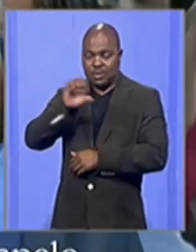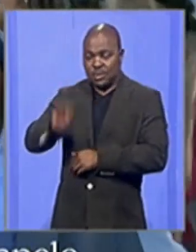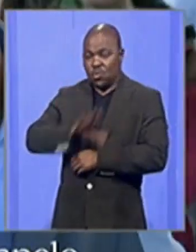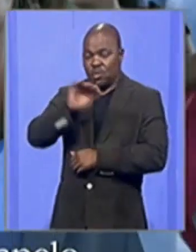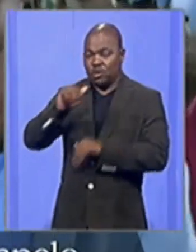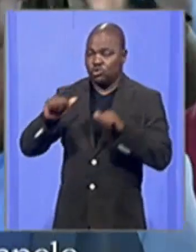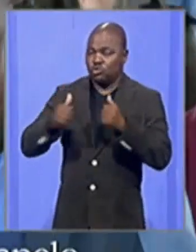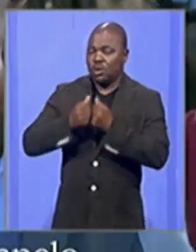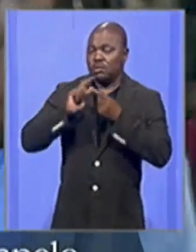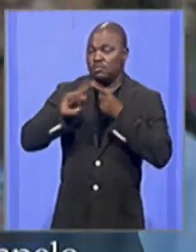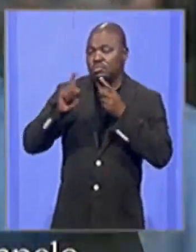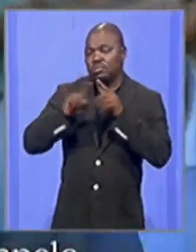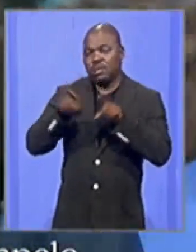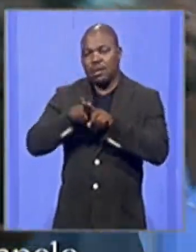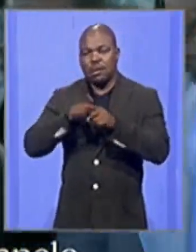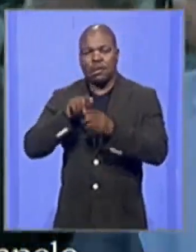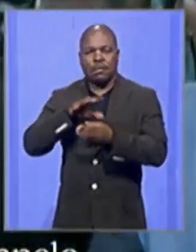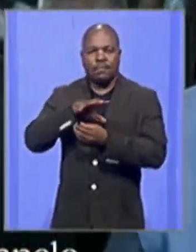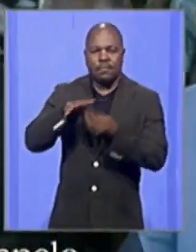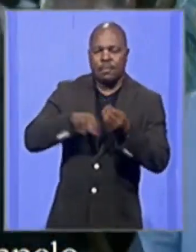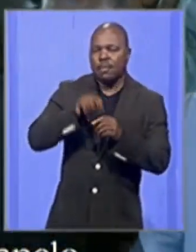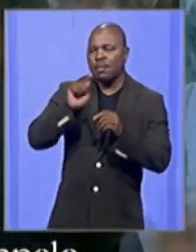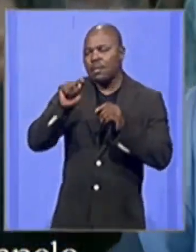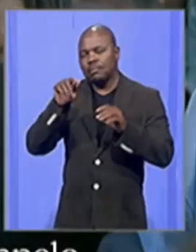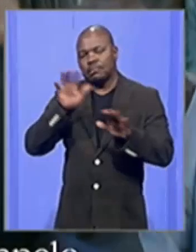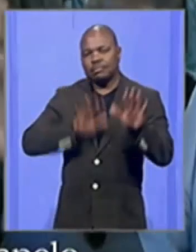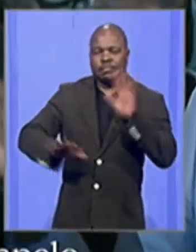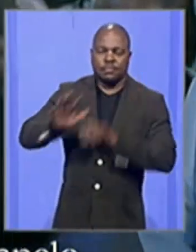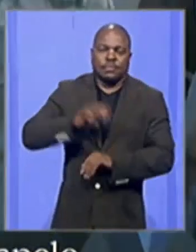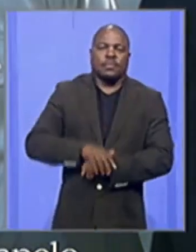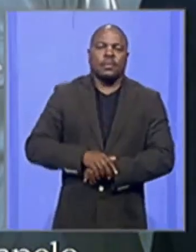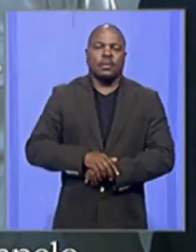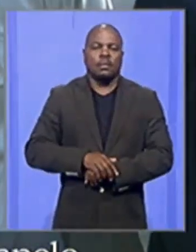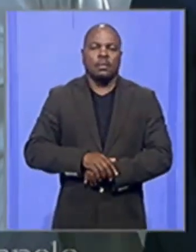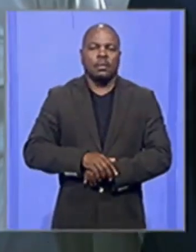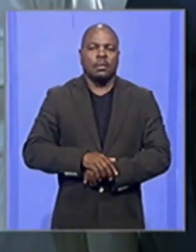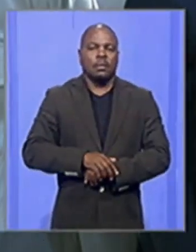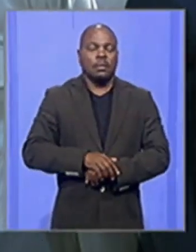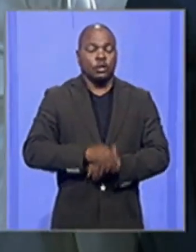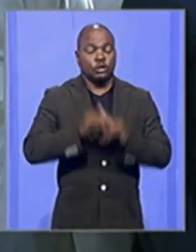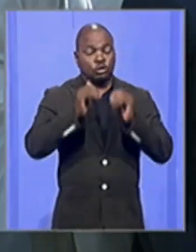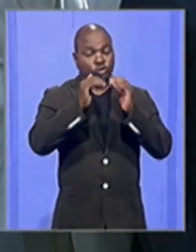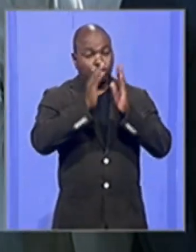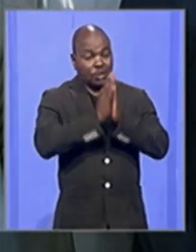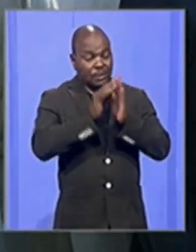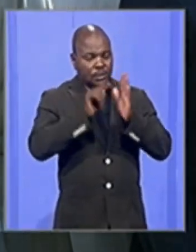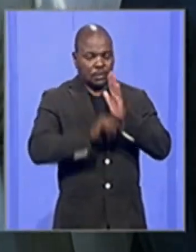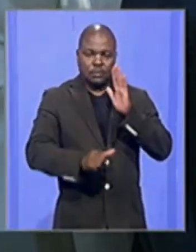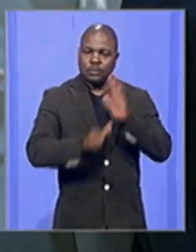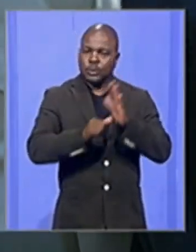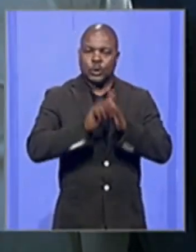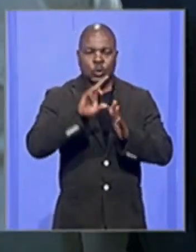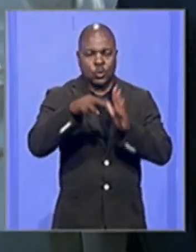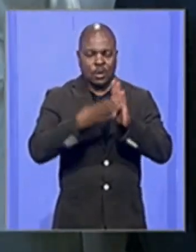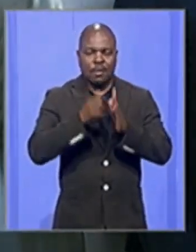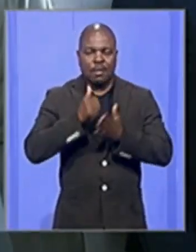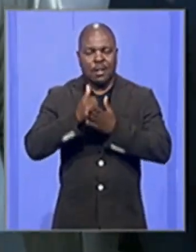dikgwetlho tse di tshwanang le malapa a sa tsepamang. The church plays a very important role in society, in nation